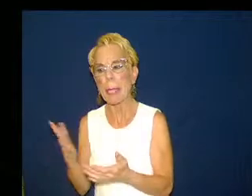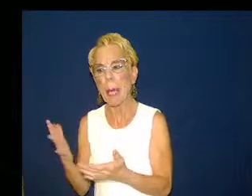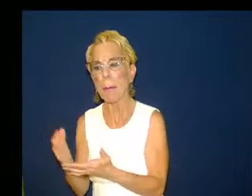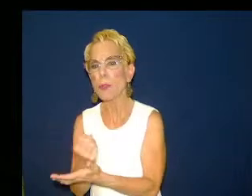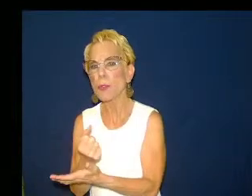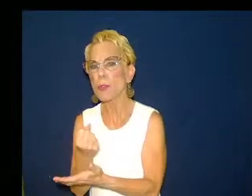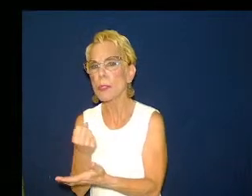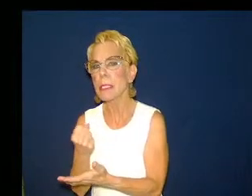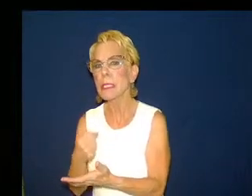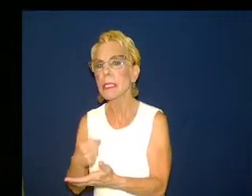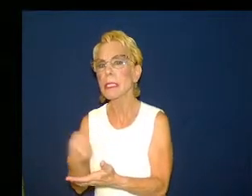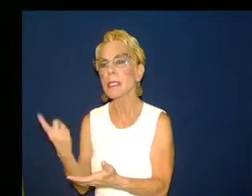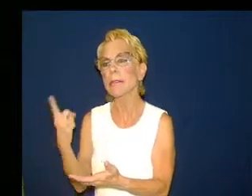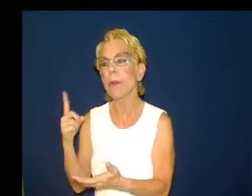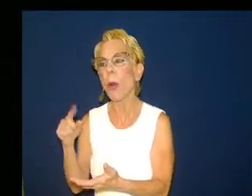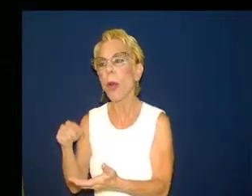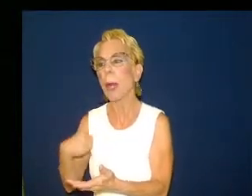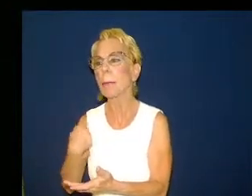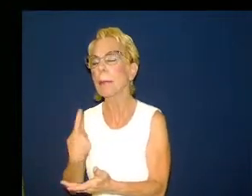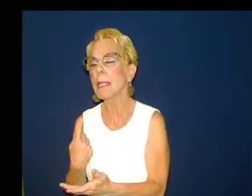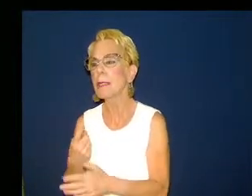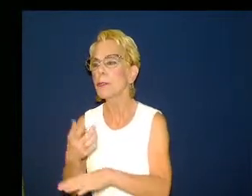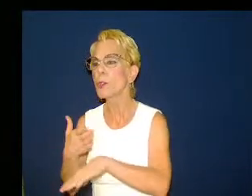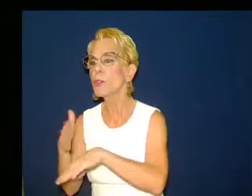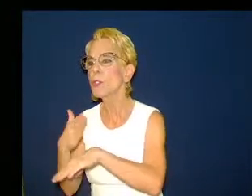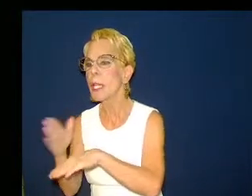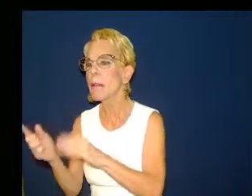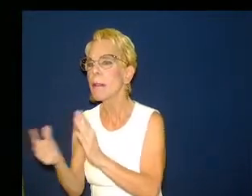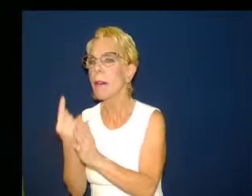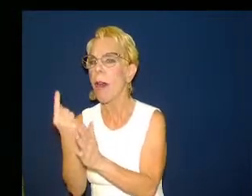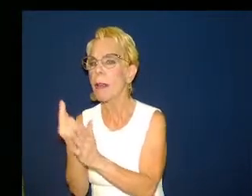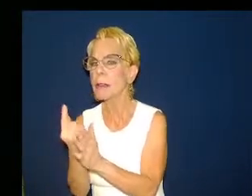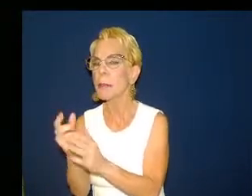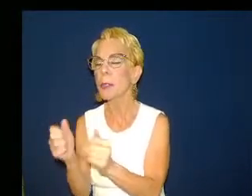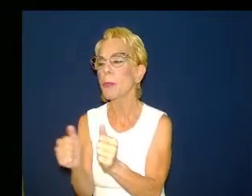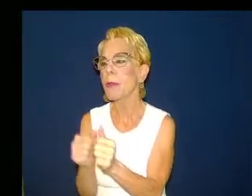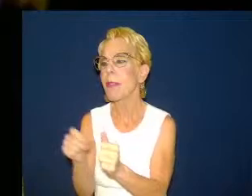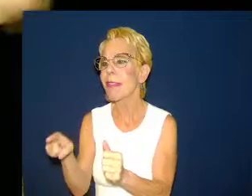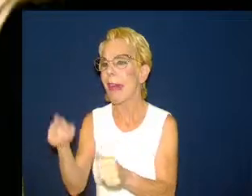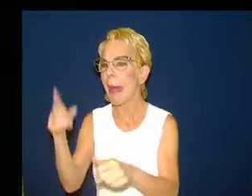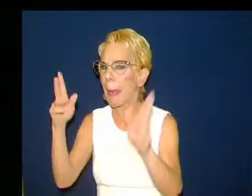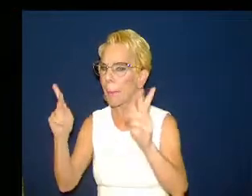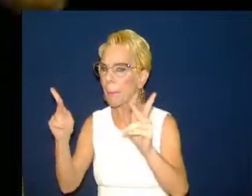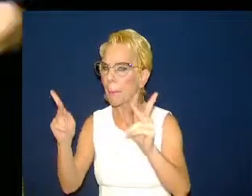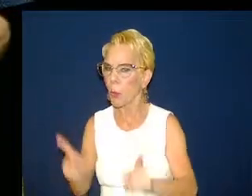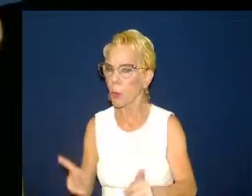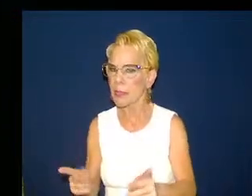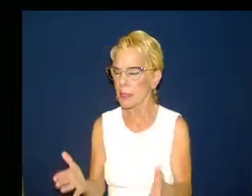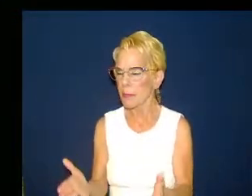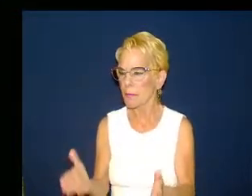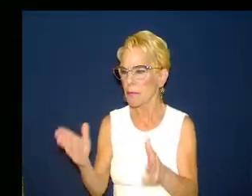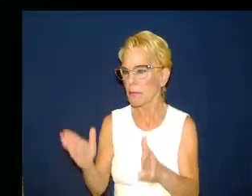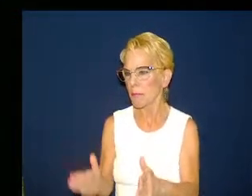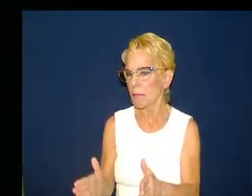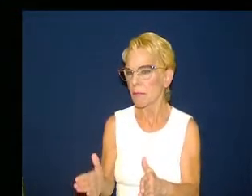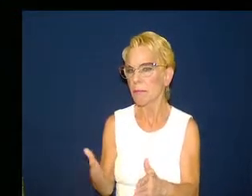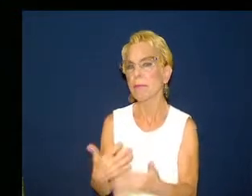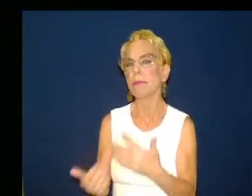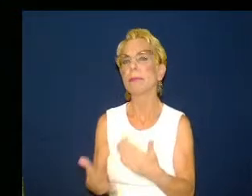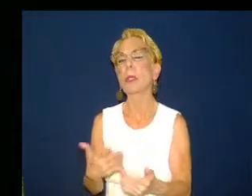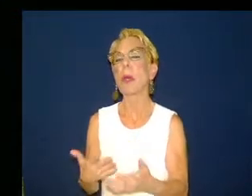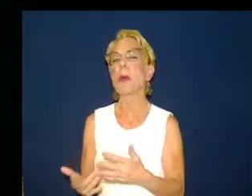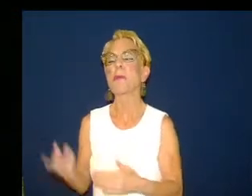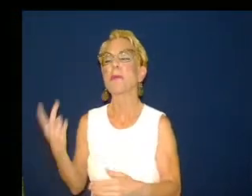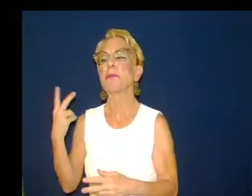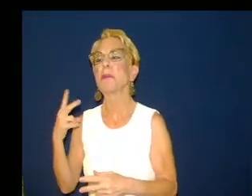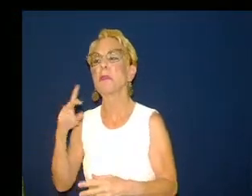you're talking about, Lord? Because I don't know what other door he's talking about. Door to get a new job? Maybe, but I think Jesus is more interested in you